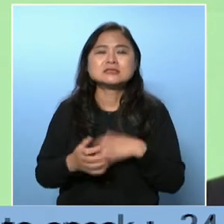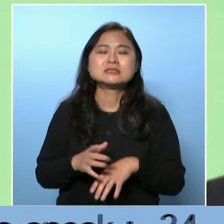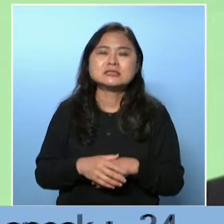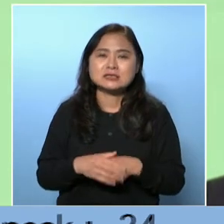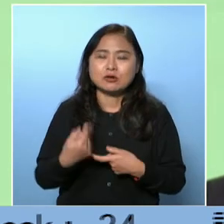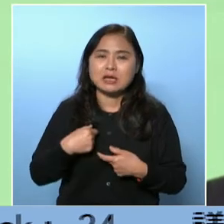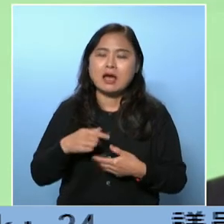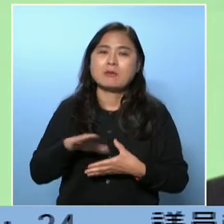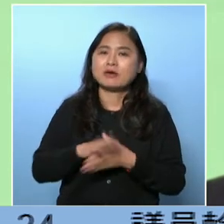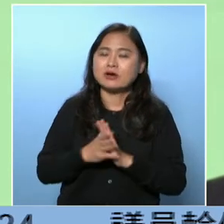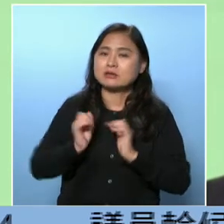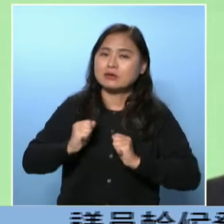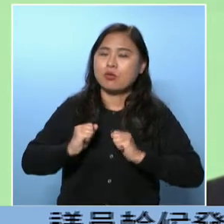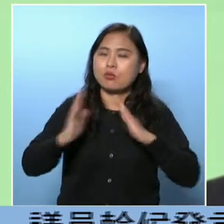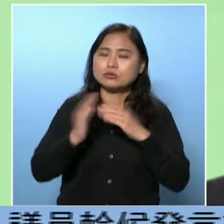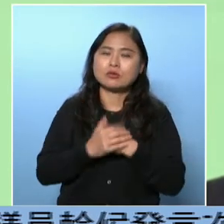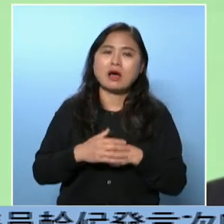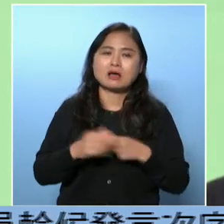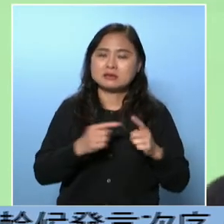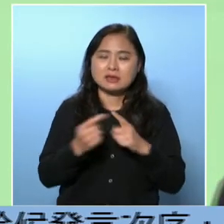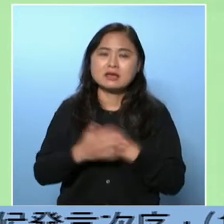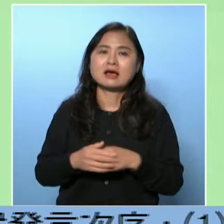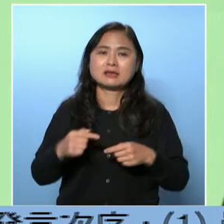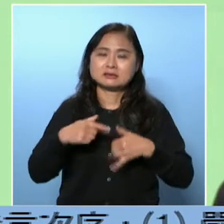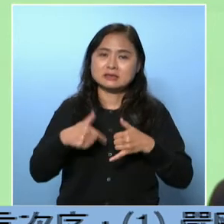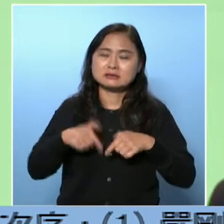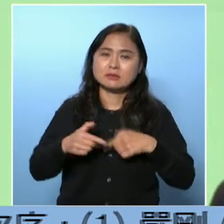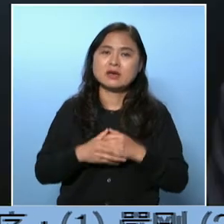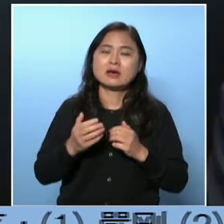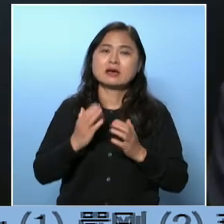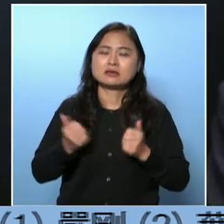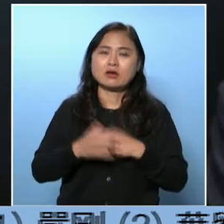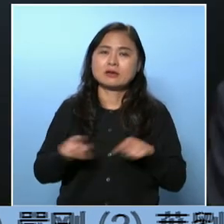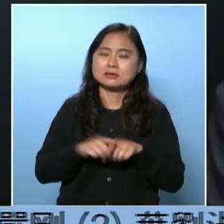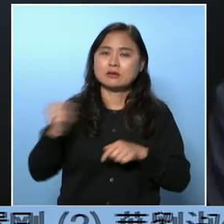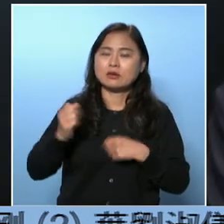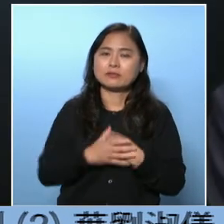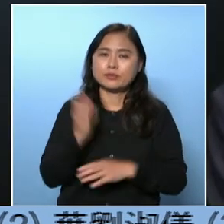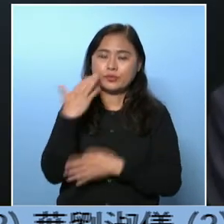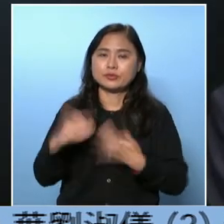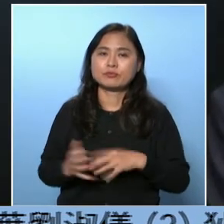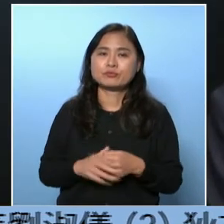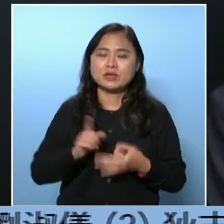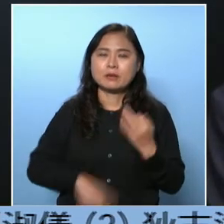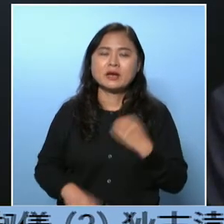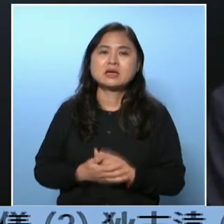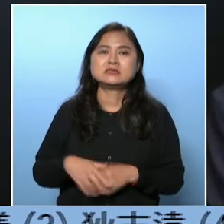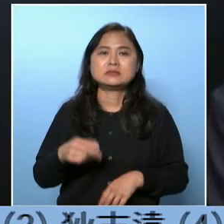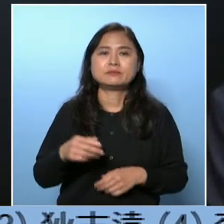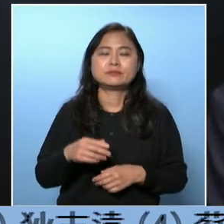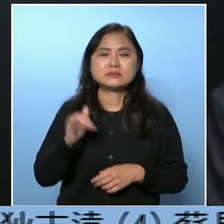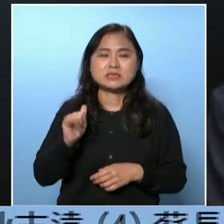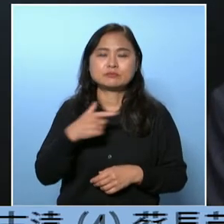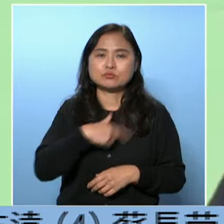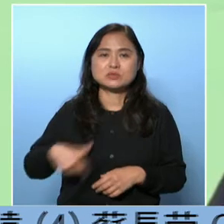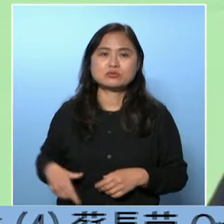can allow the recreational activities to start again, so as to help people in maintaining their